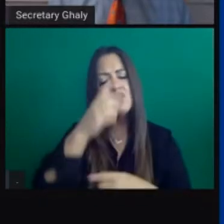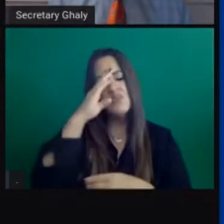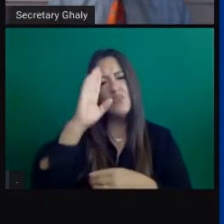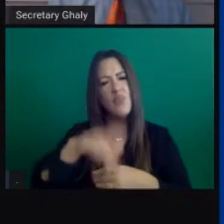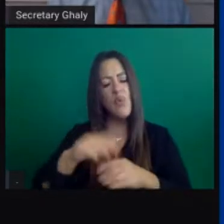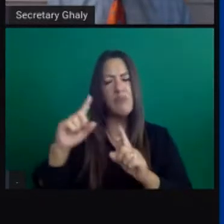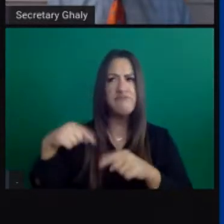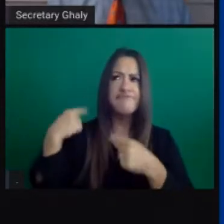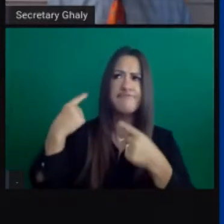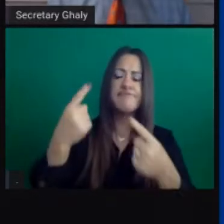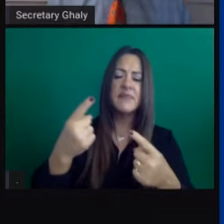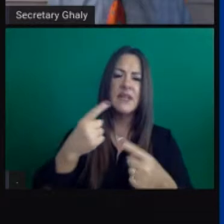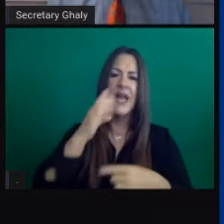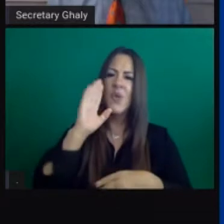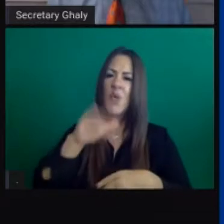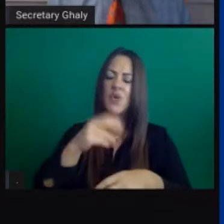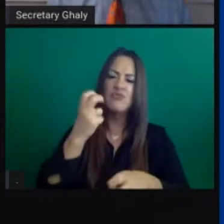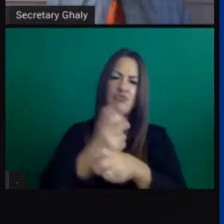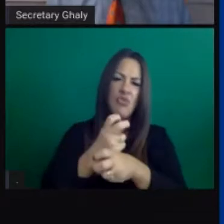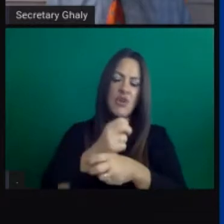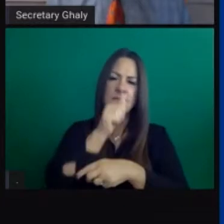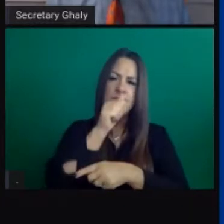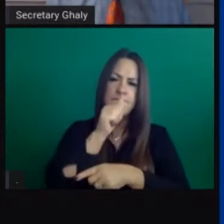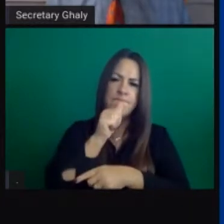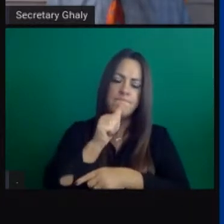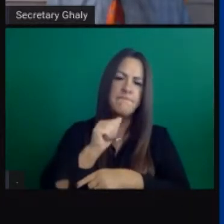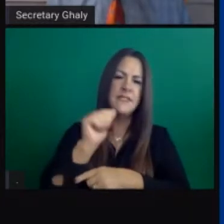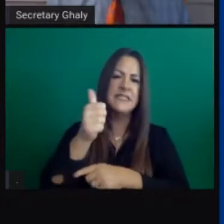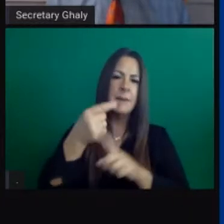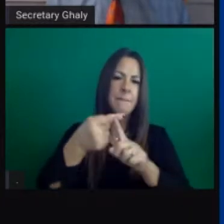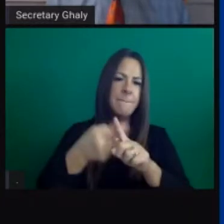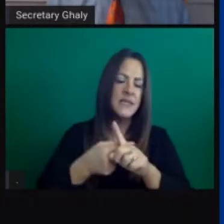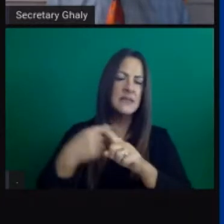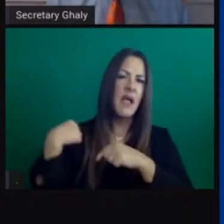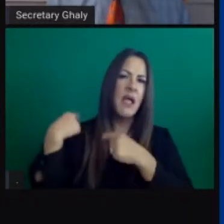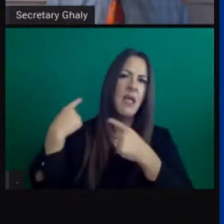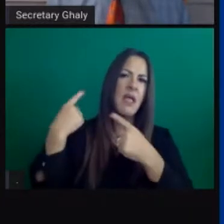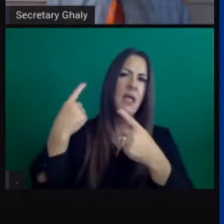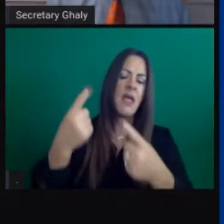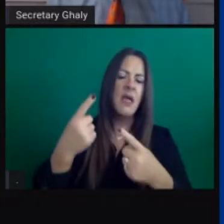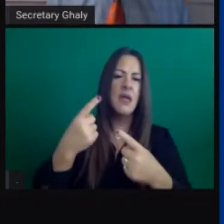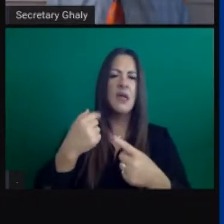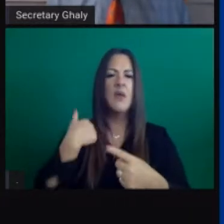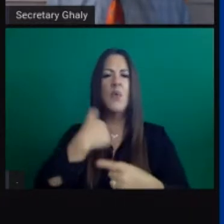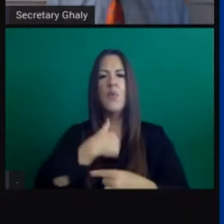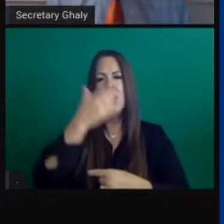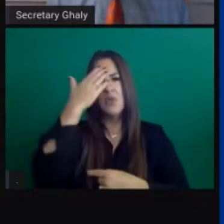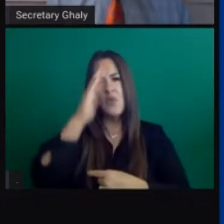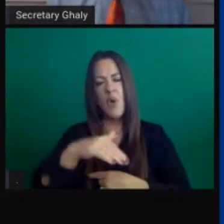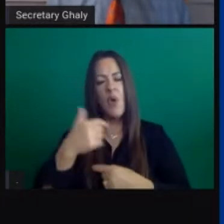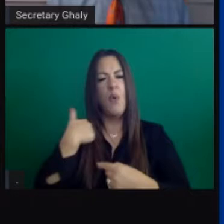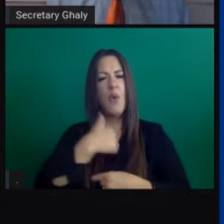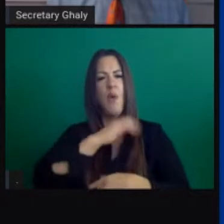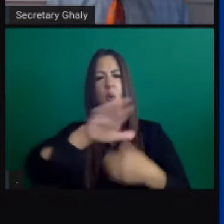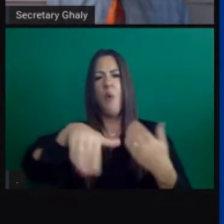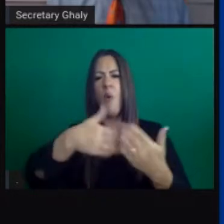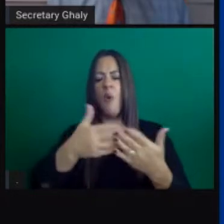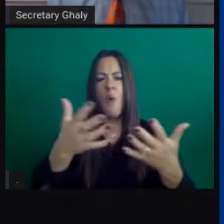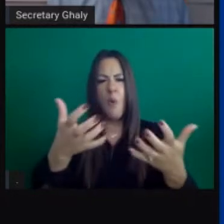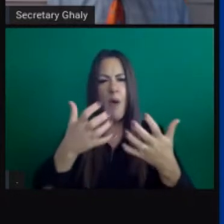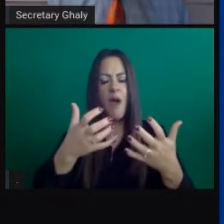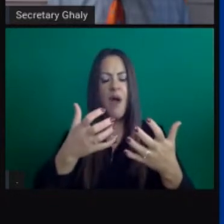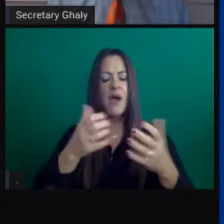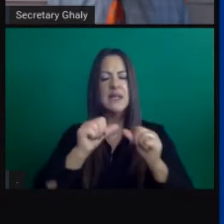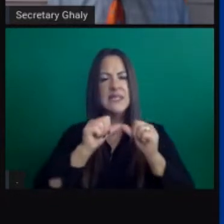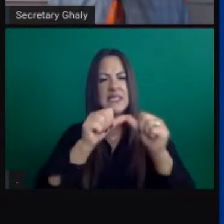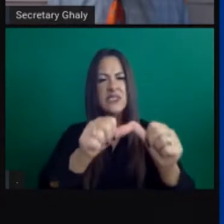been a difficult journey to this point. We've talked about how we want California to continue working